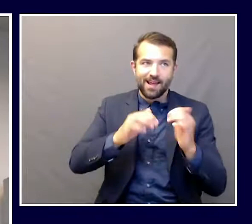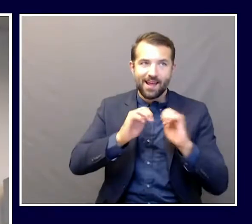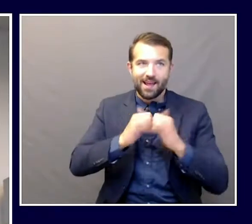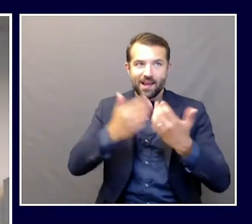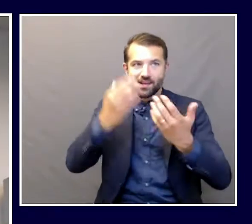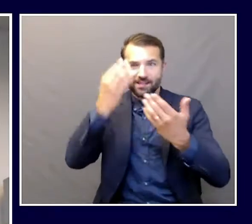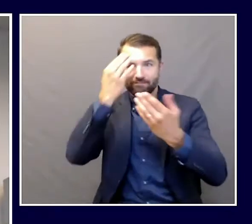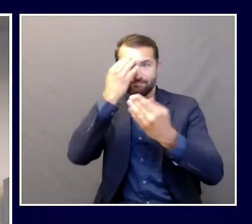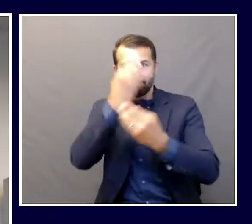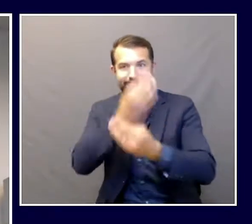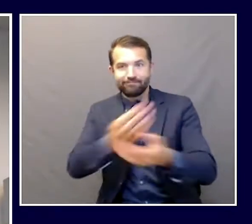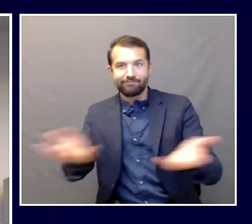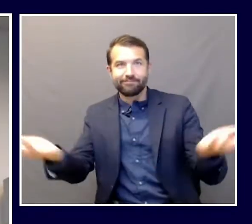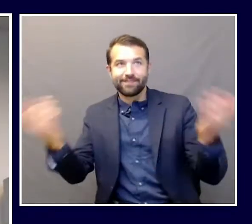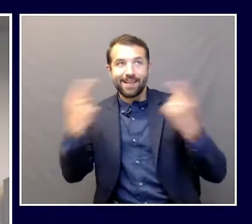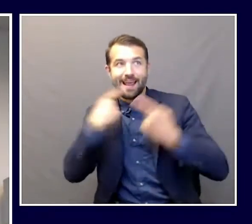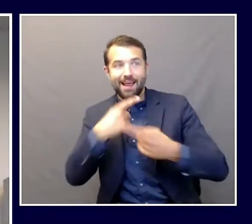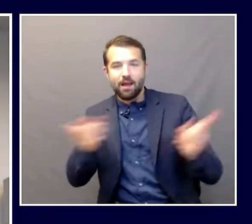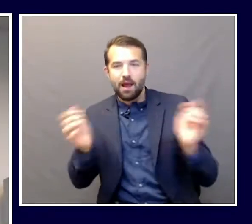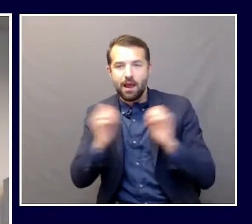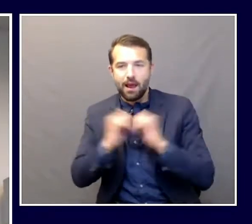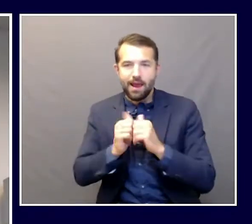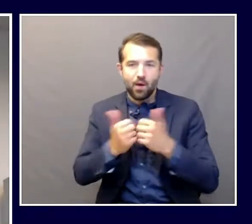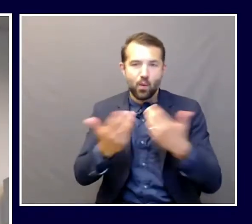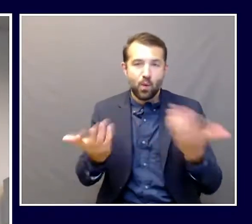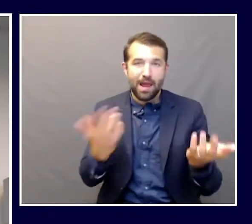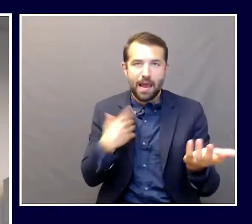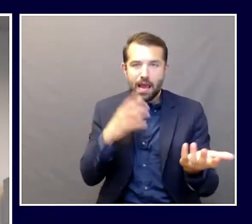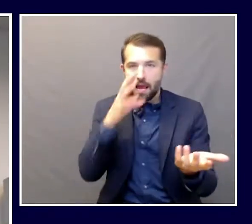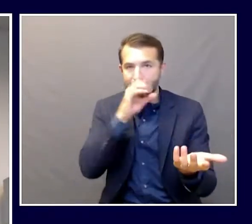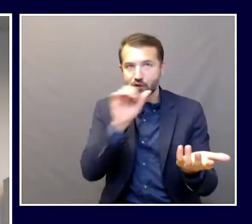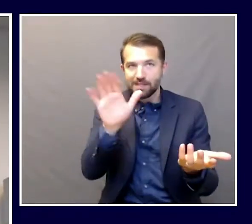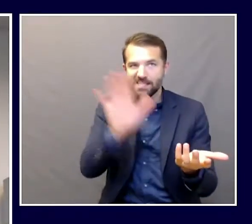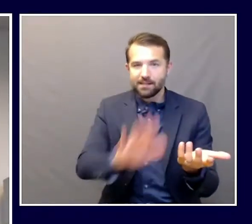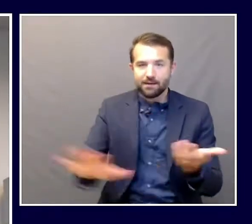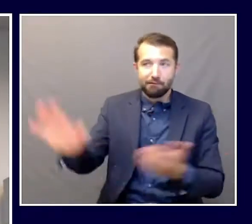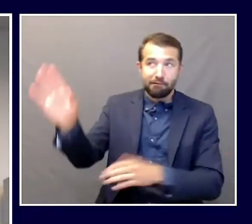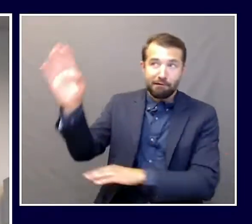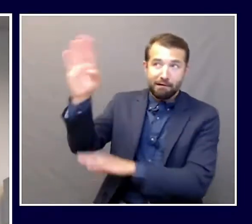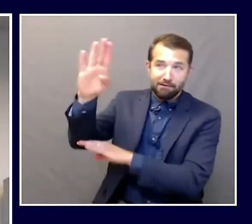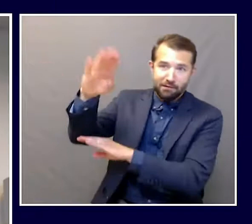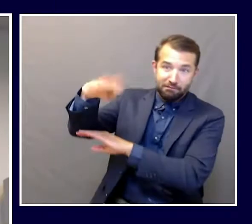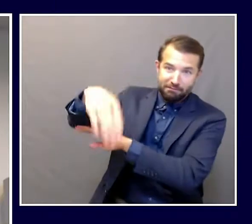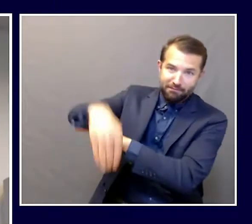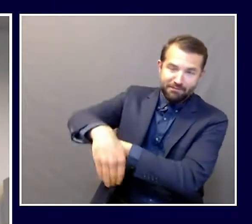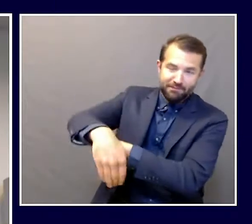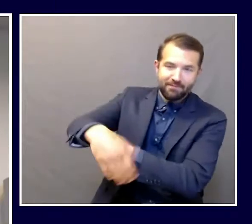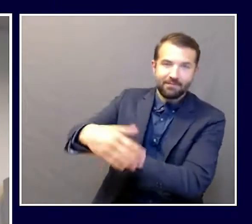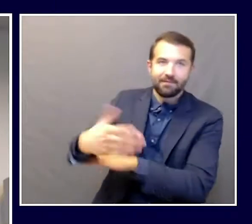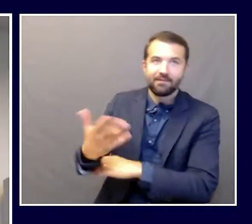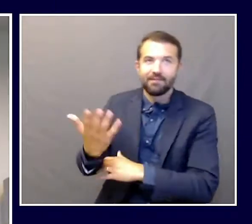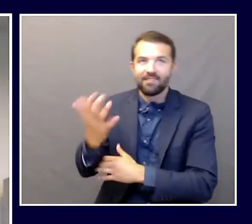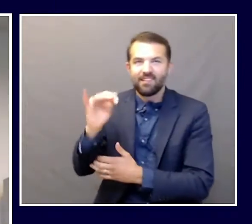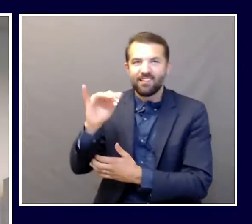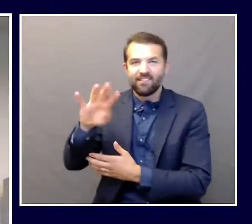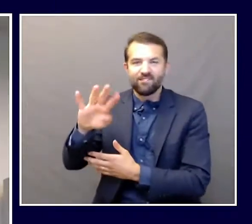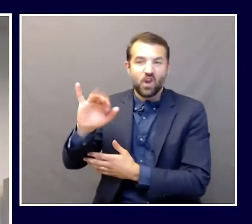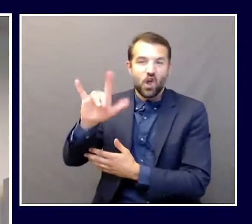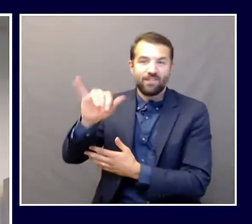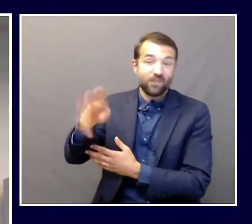probably sometime on the afternoon or the evening of the 4th on that Sunday. Thank you.